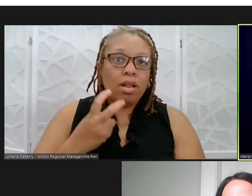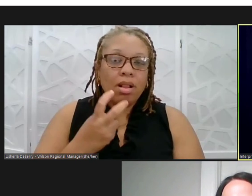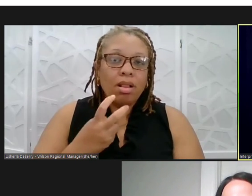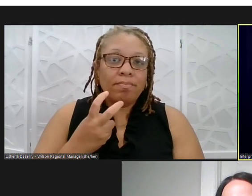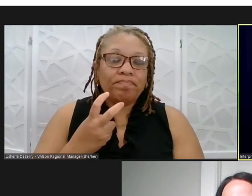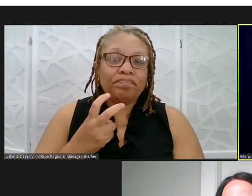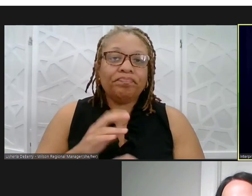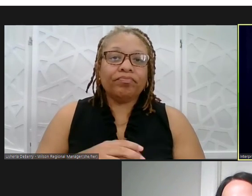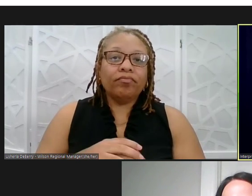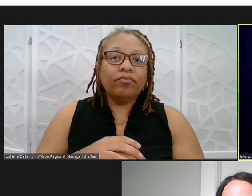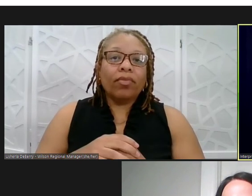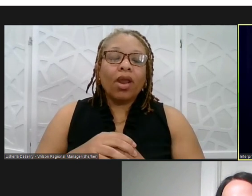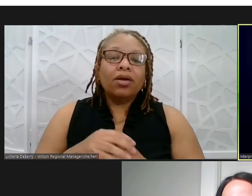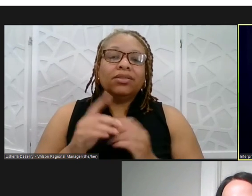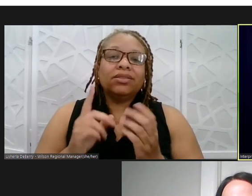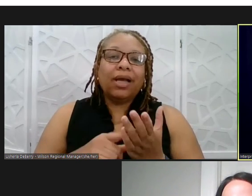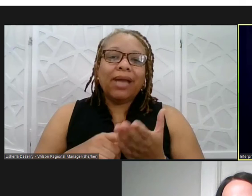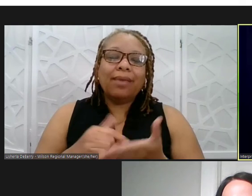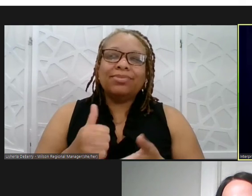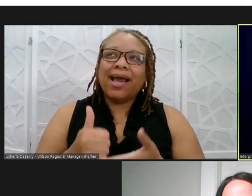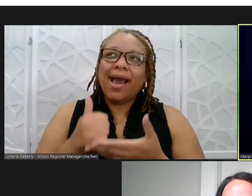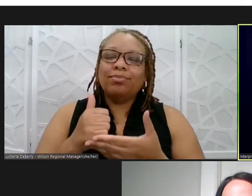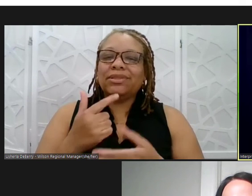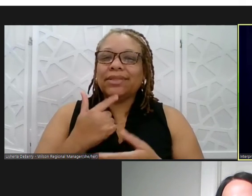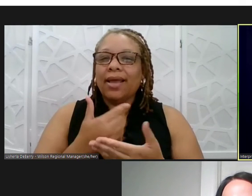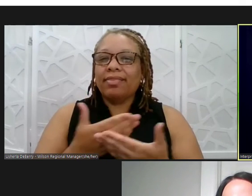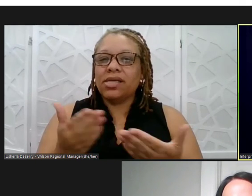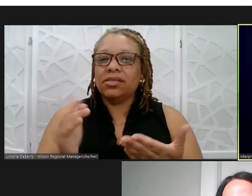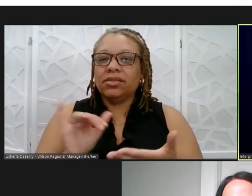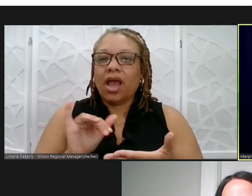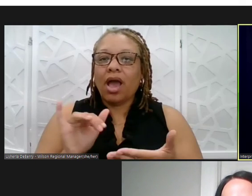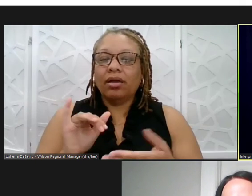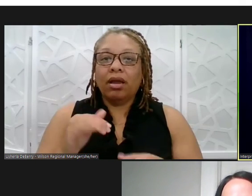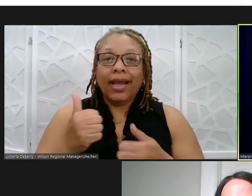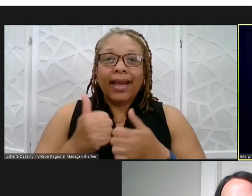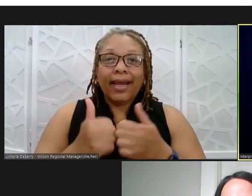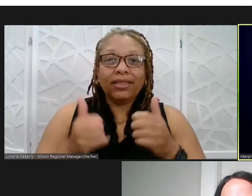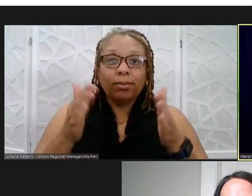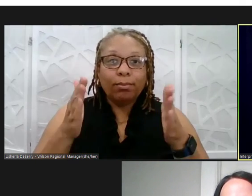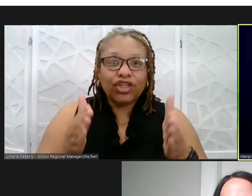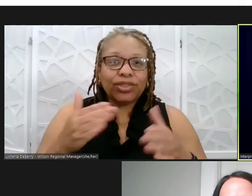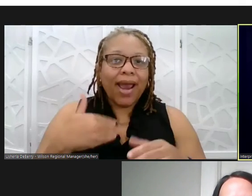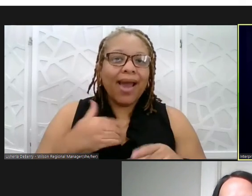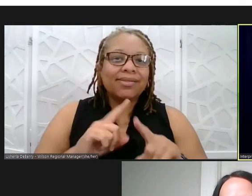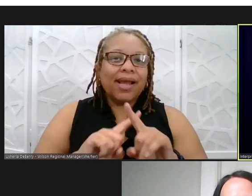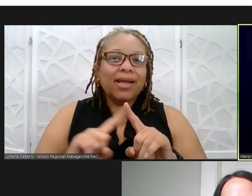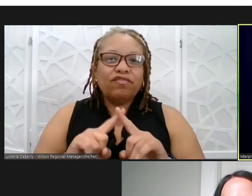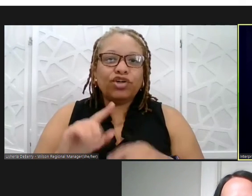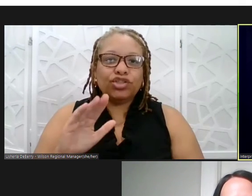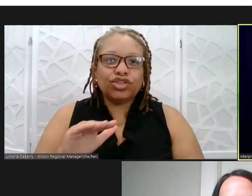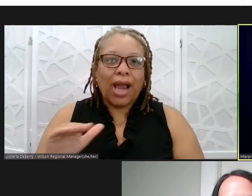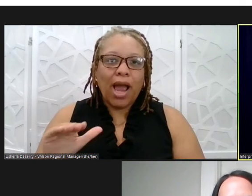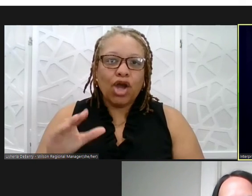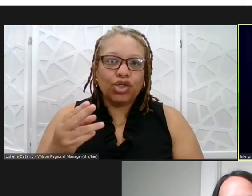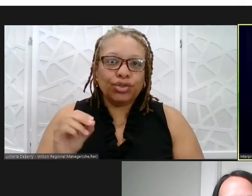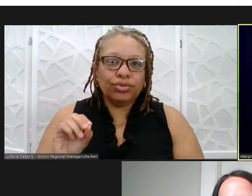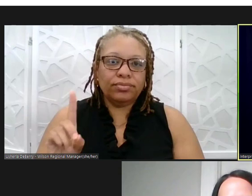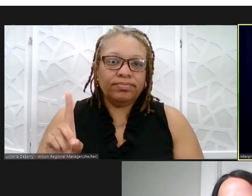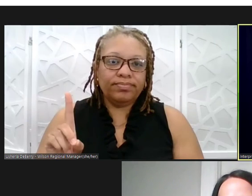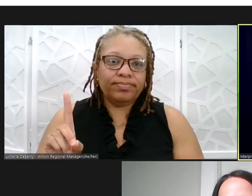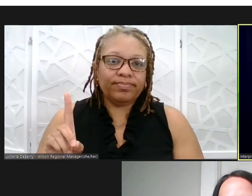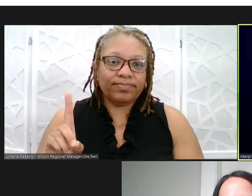somebody identifies as deaf, it doesn't mean they use American Sign Language. They might have grown up going to a school that didn't use sign